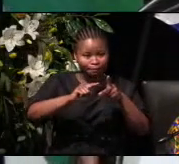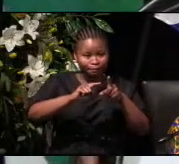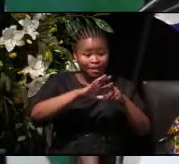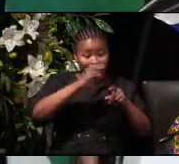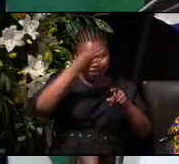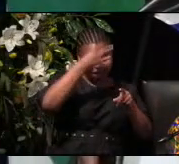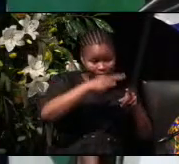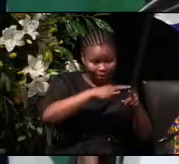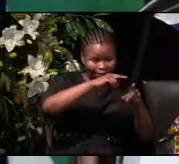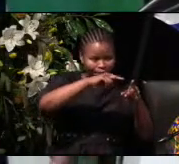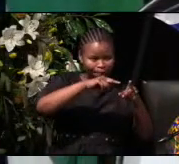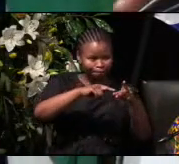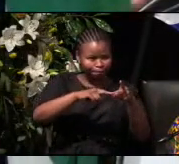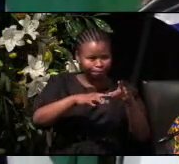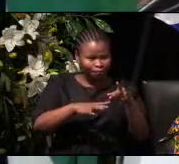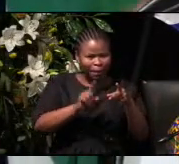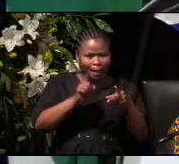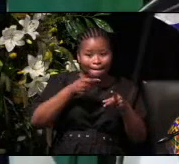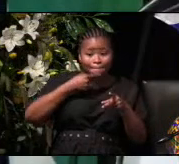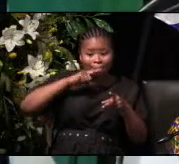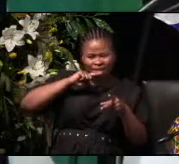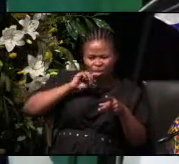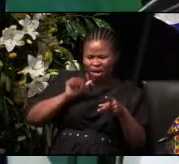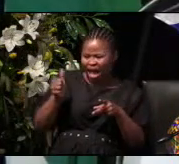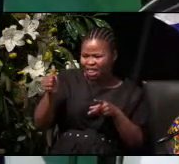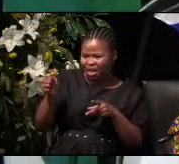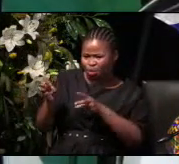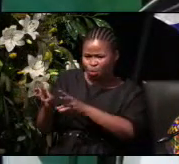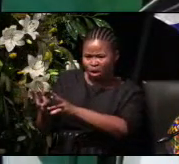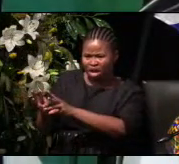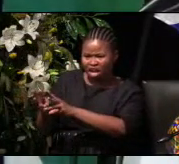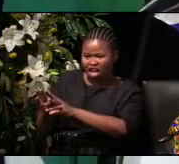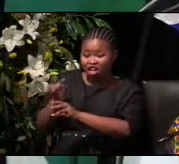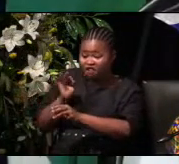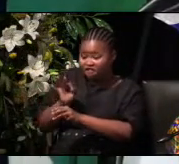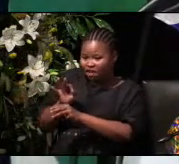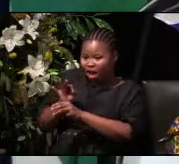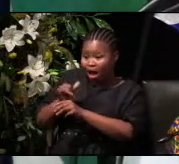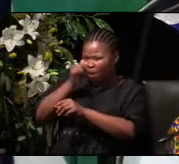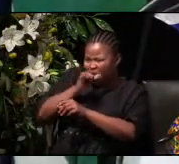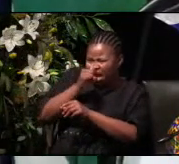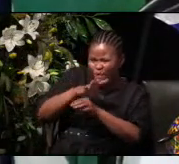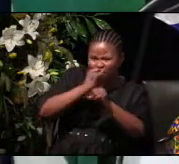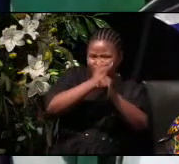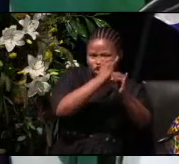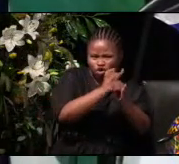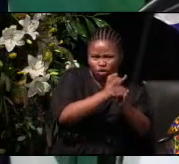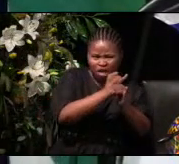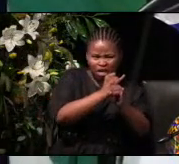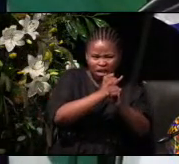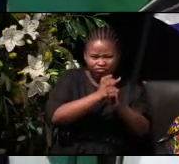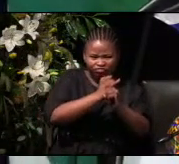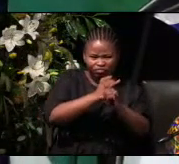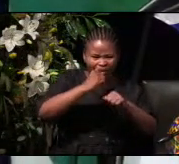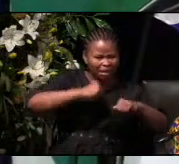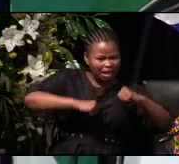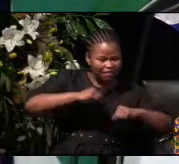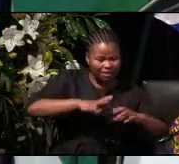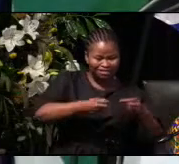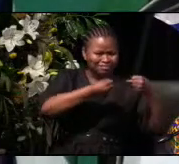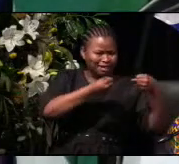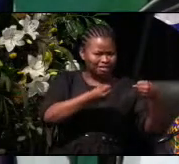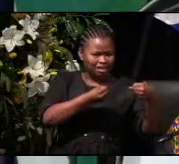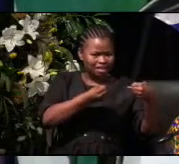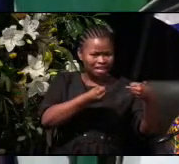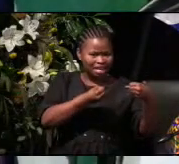in government but on the other hand if our crime fighting institutions are not activated and